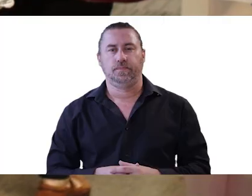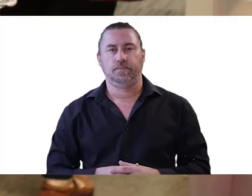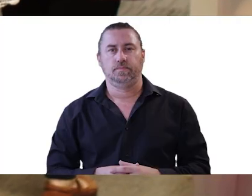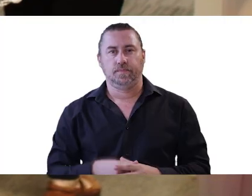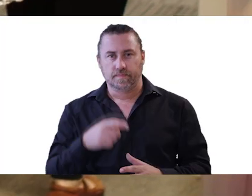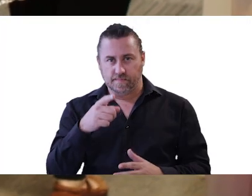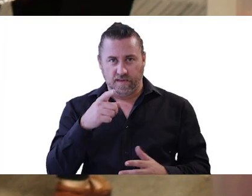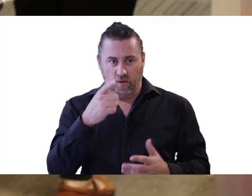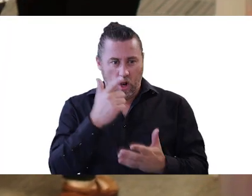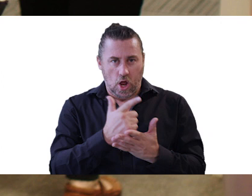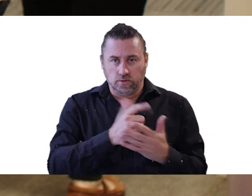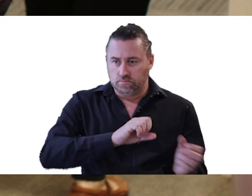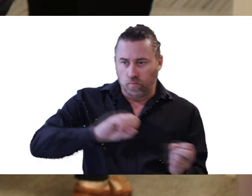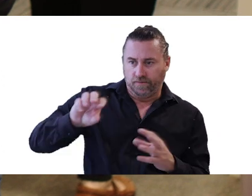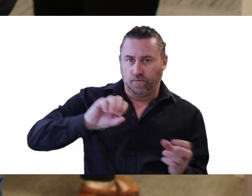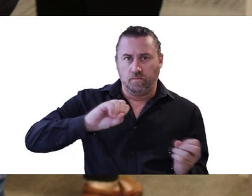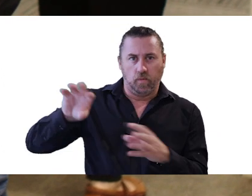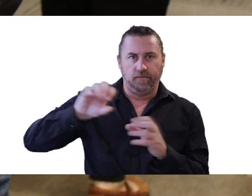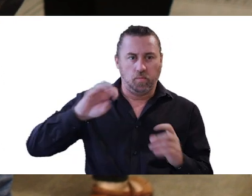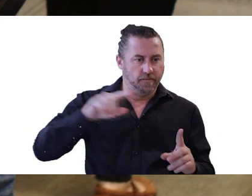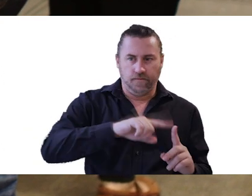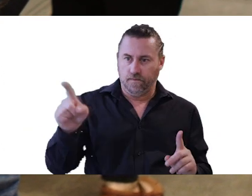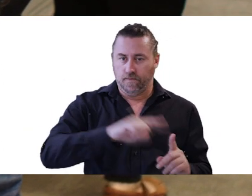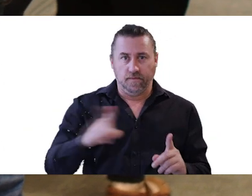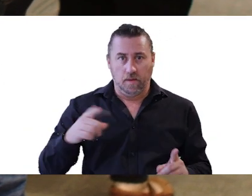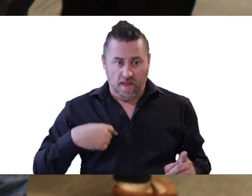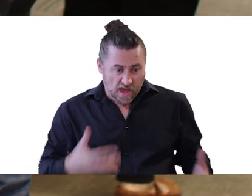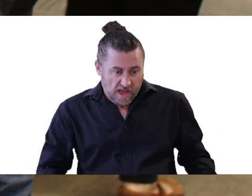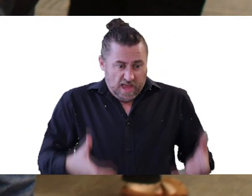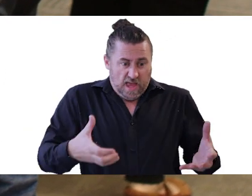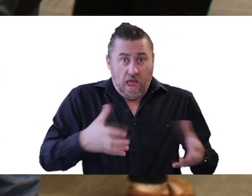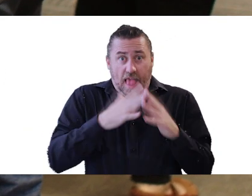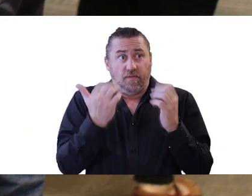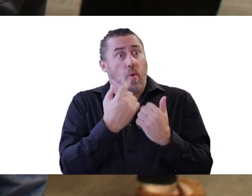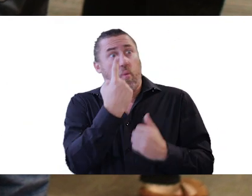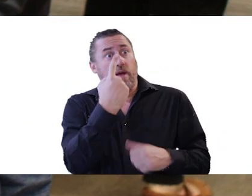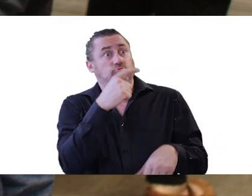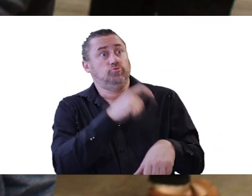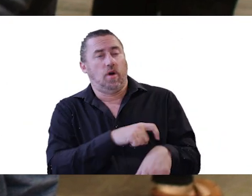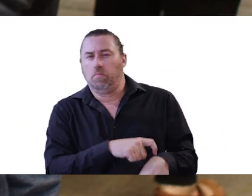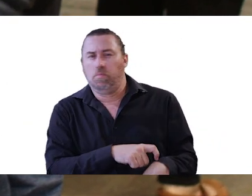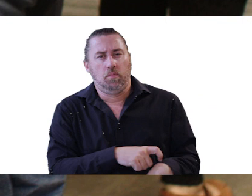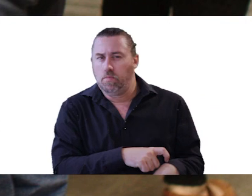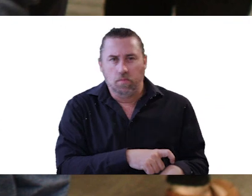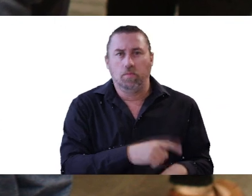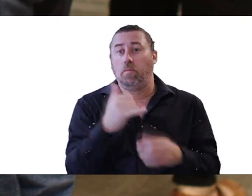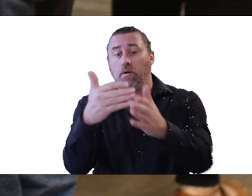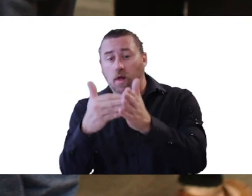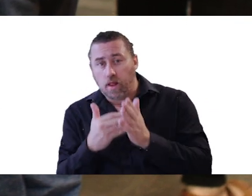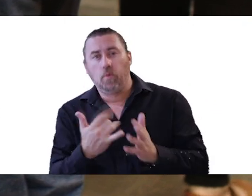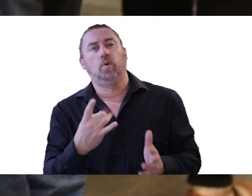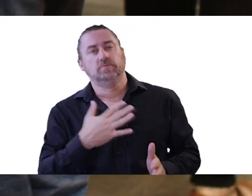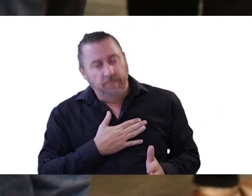If you have a lot of things to move from one place to another, do not try and lift them all at once. Instead, ask for someone else to help you